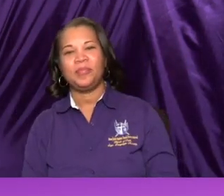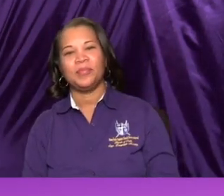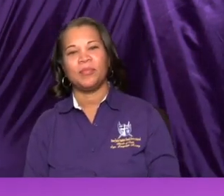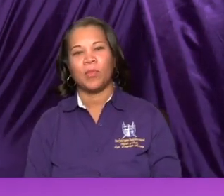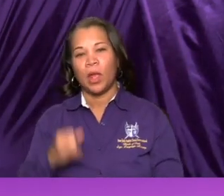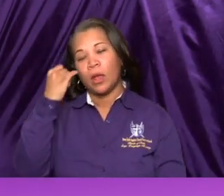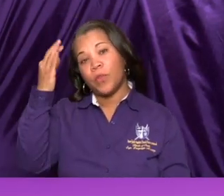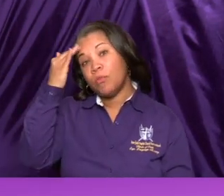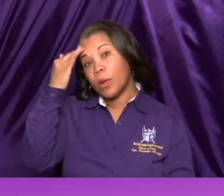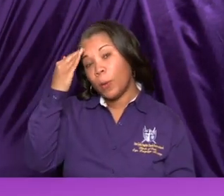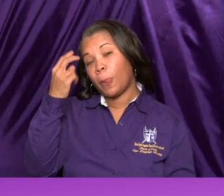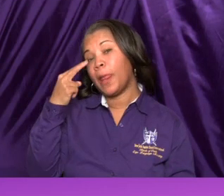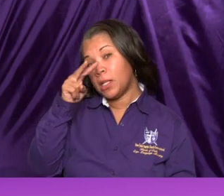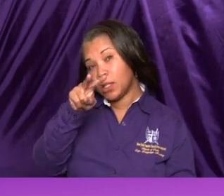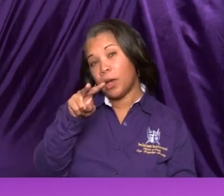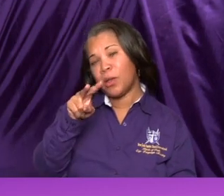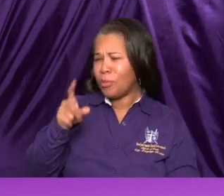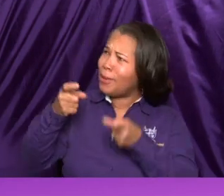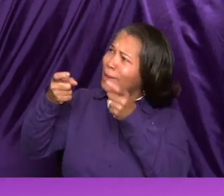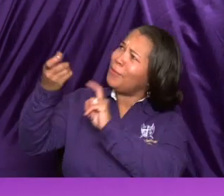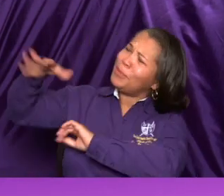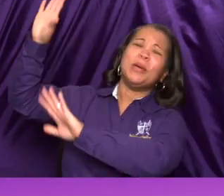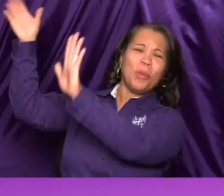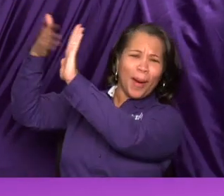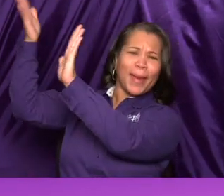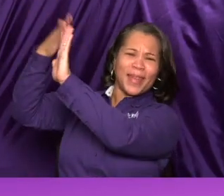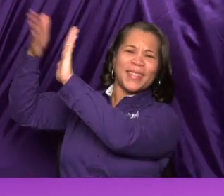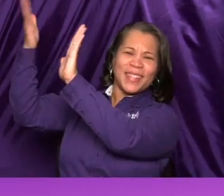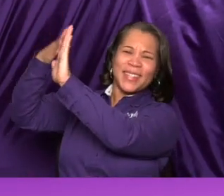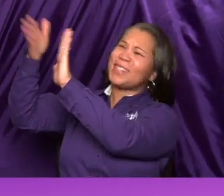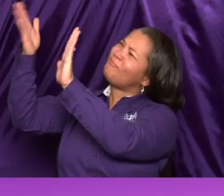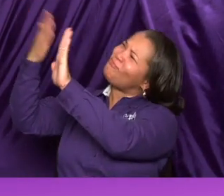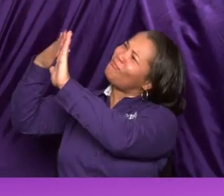If you know that he saw you, give him some praise.